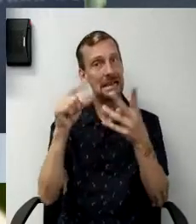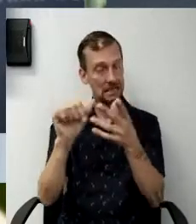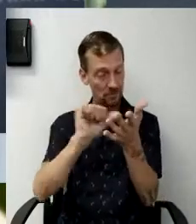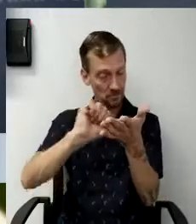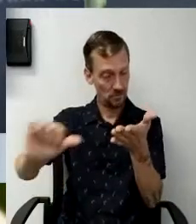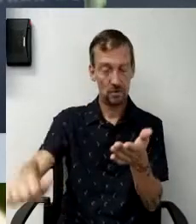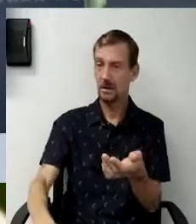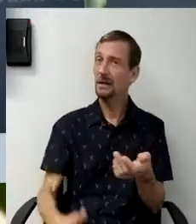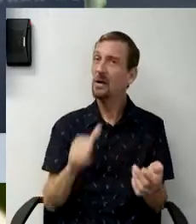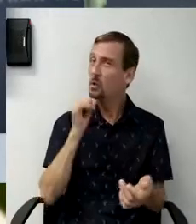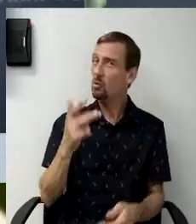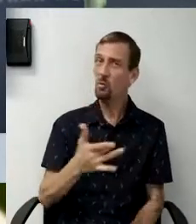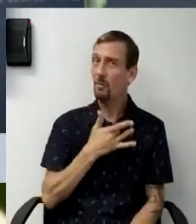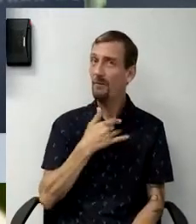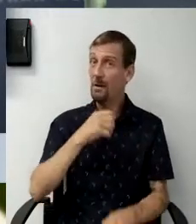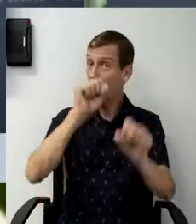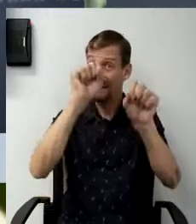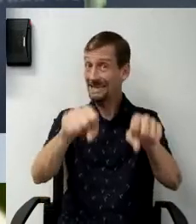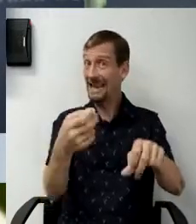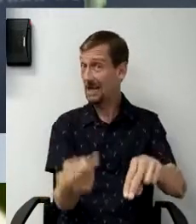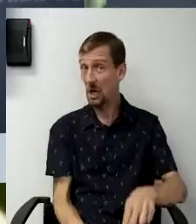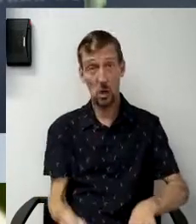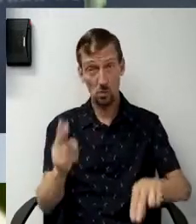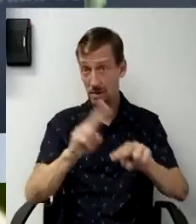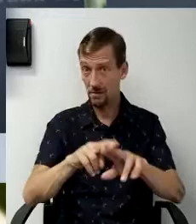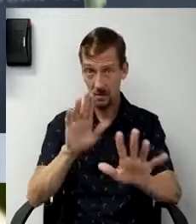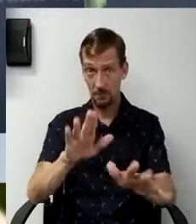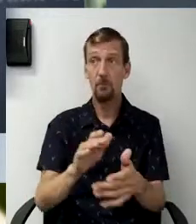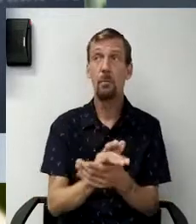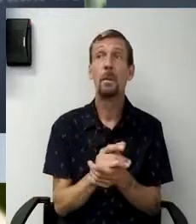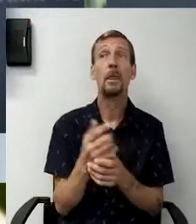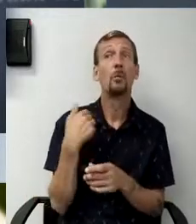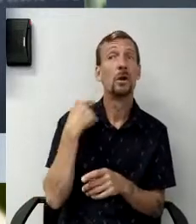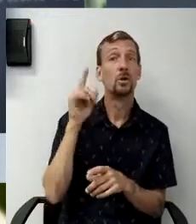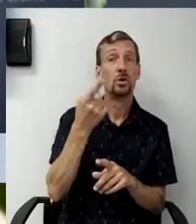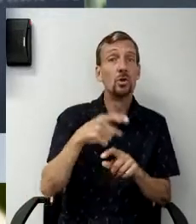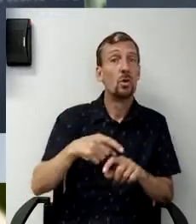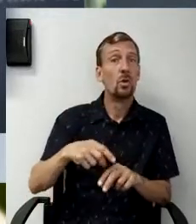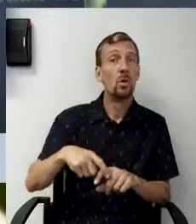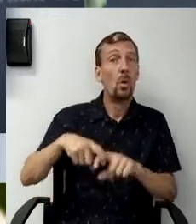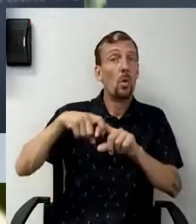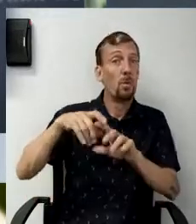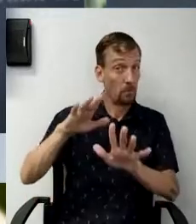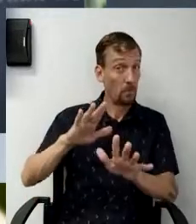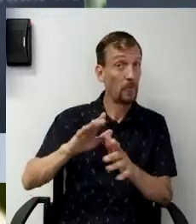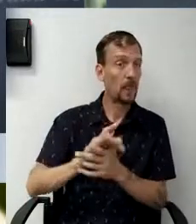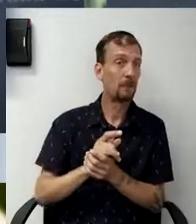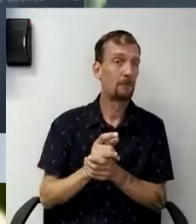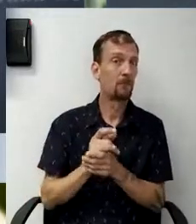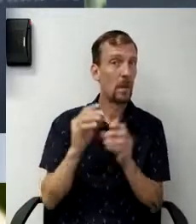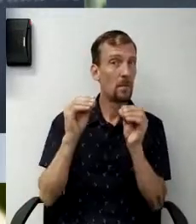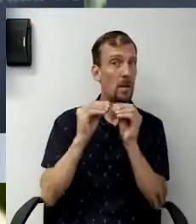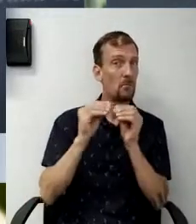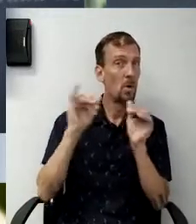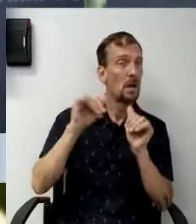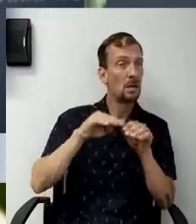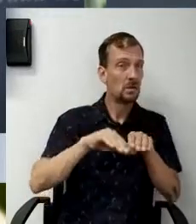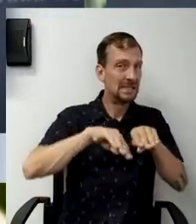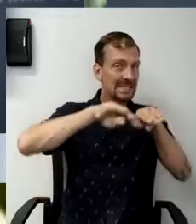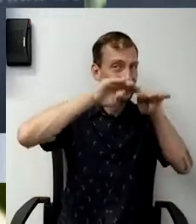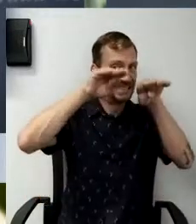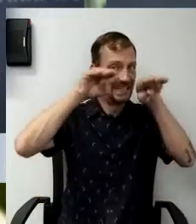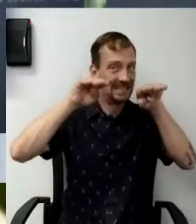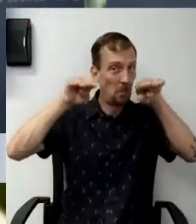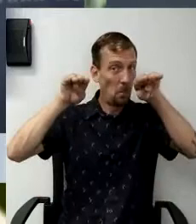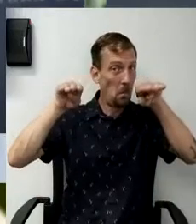don't feel we're in a position to increase it, so we're kind of just holding. But that's, you know, kind of the beauty of it, is we